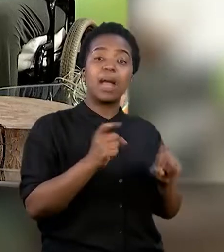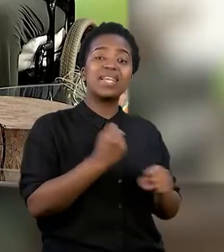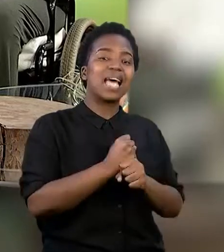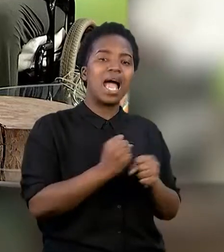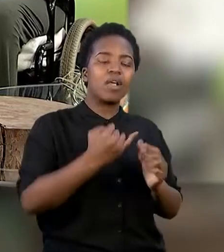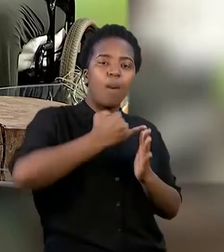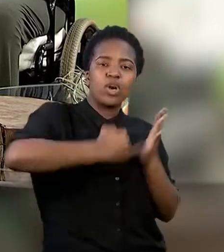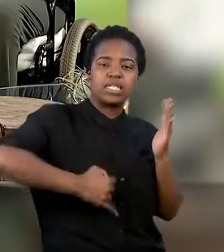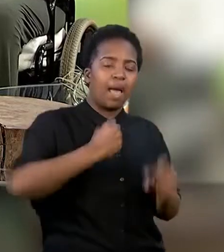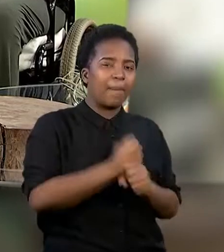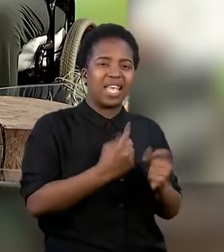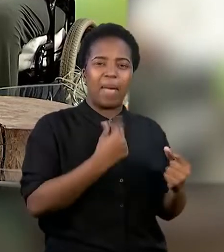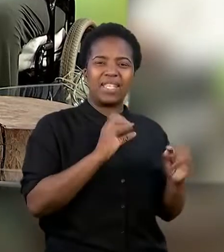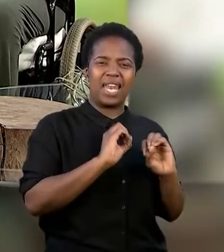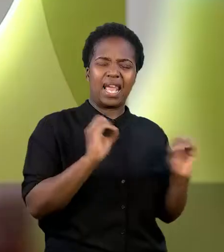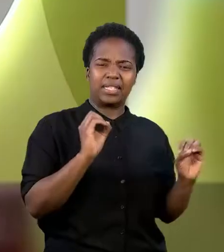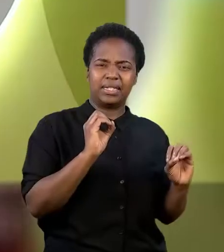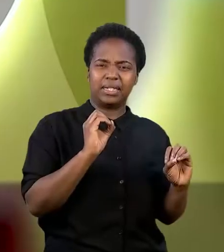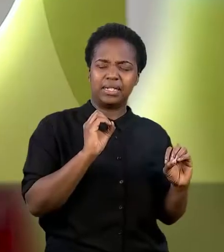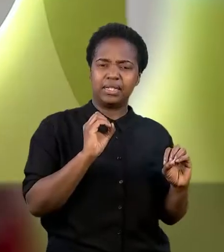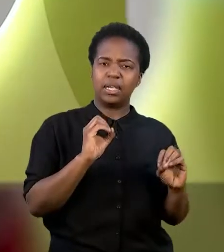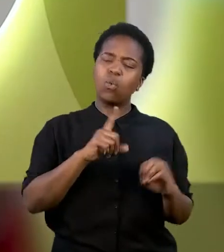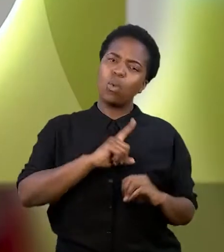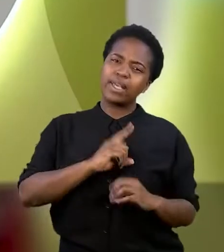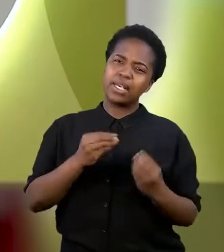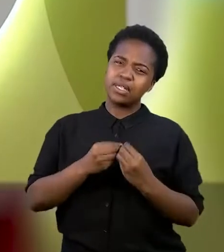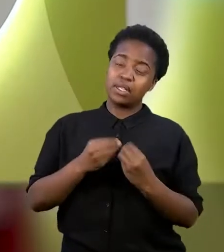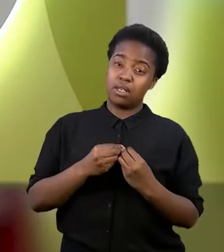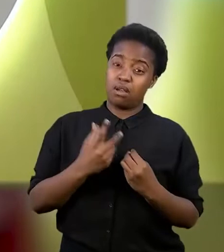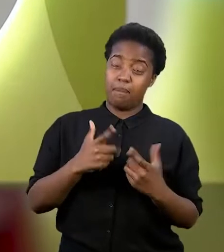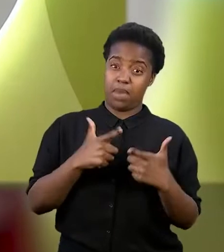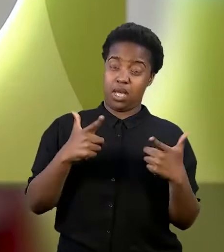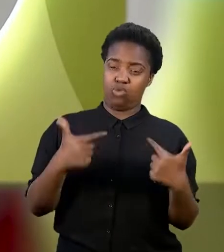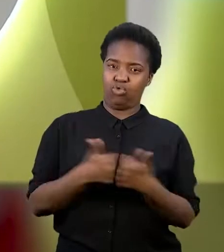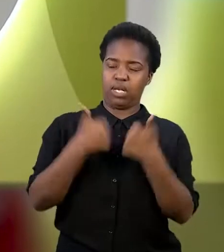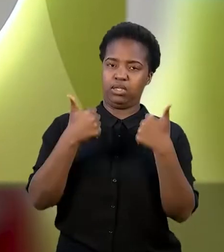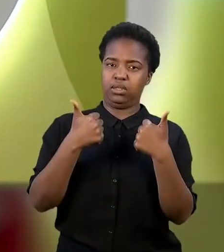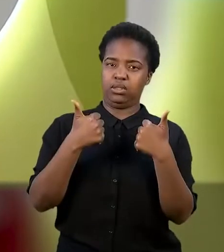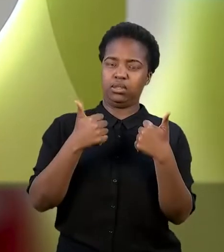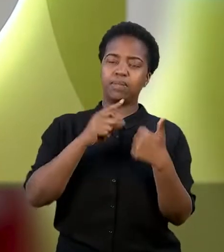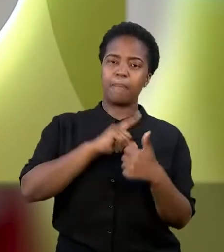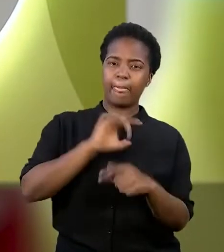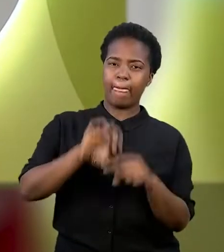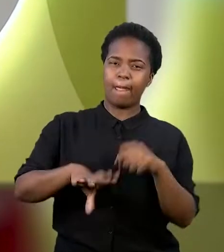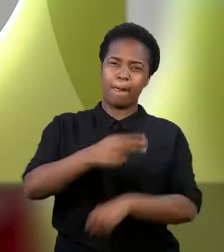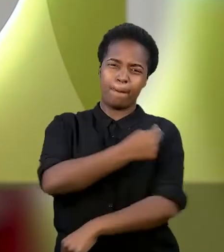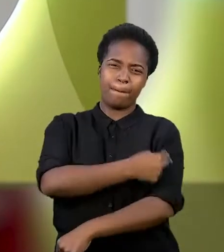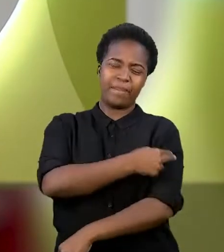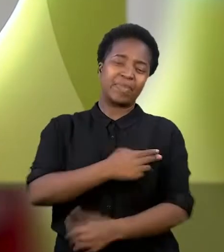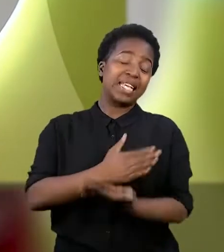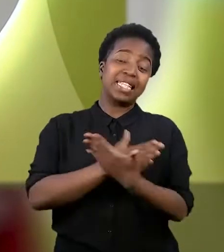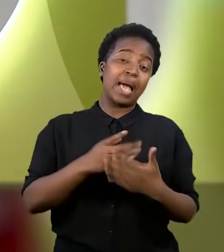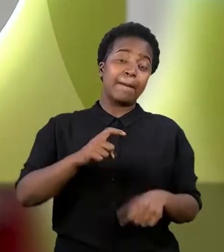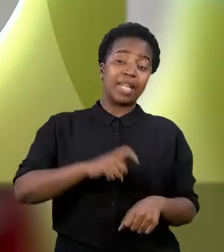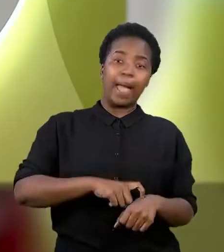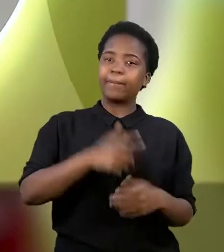Kaba Navasang by its operation, Navasang by its annex. Ikile ntungu e bona lang e le mathata haholo especially ha itla dingakeng le dipetlele ke